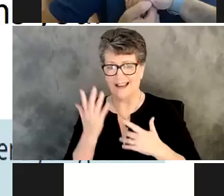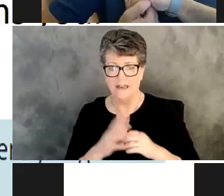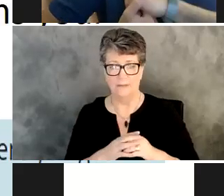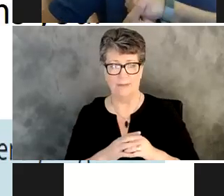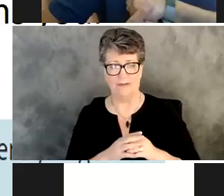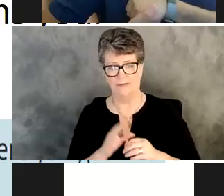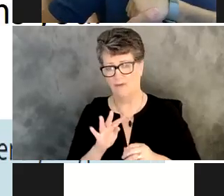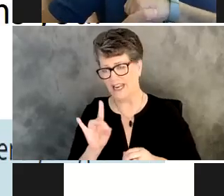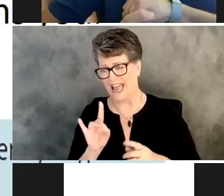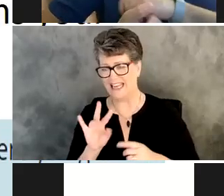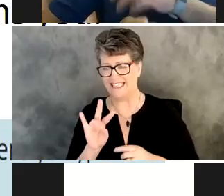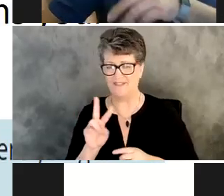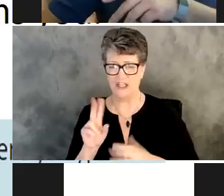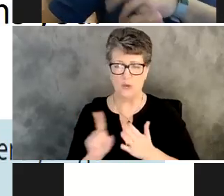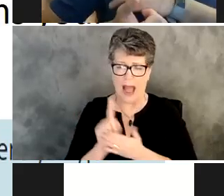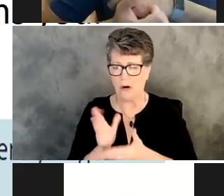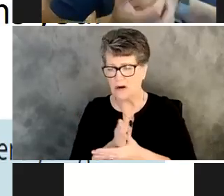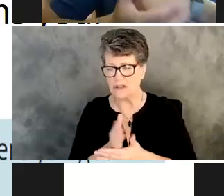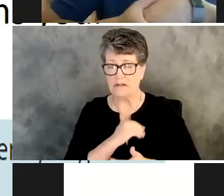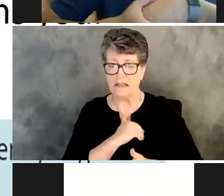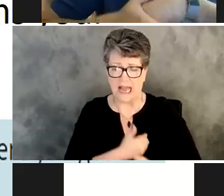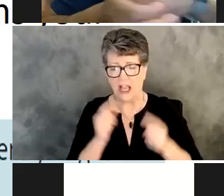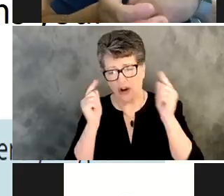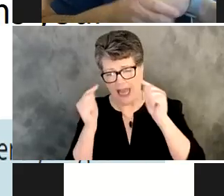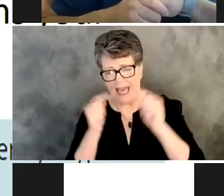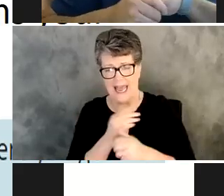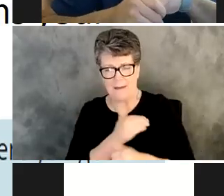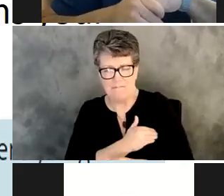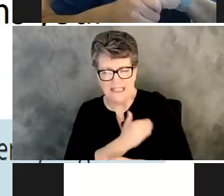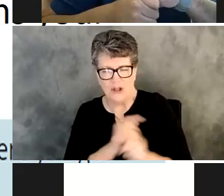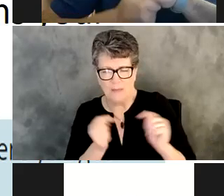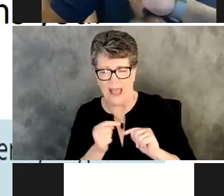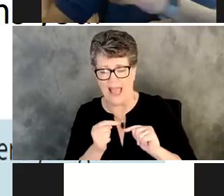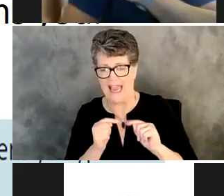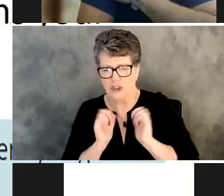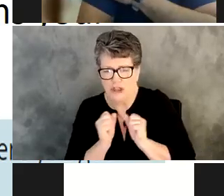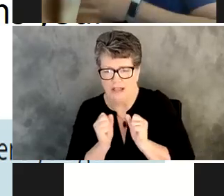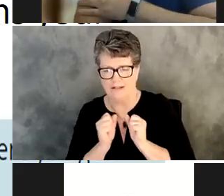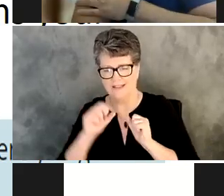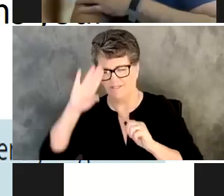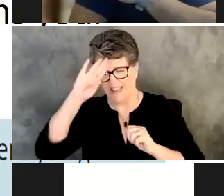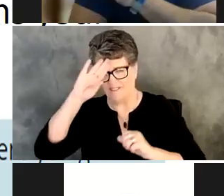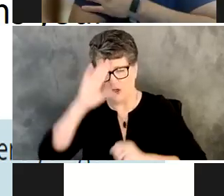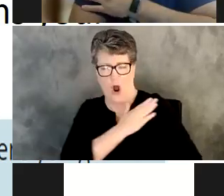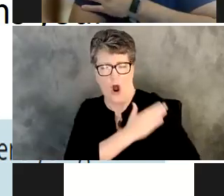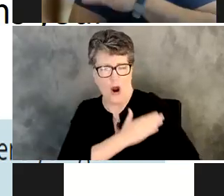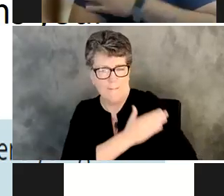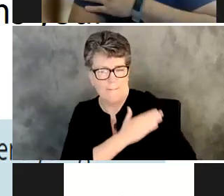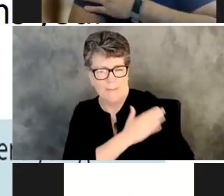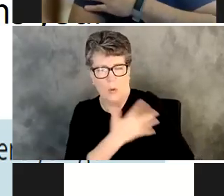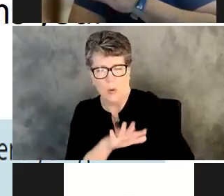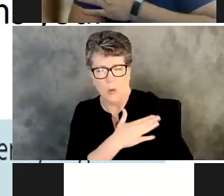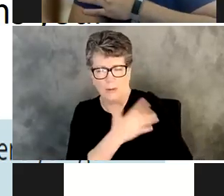about 48 to 72 hours, tired, headache, muscle pain, chills, fever, nausea. In your arm, it might be